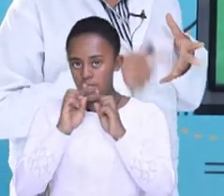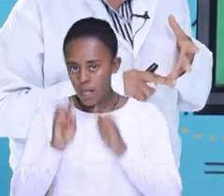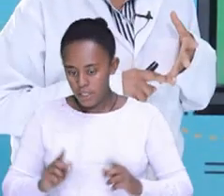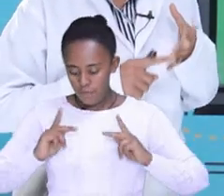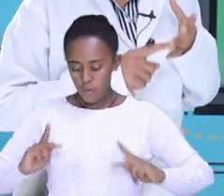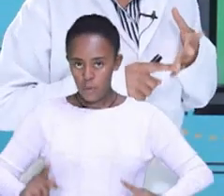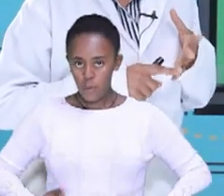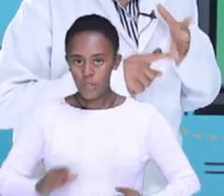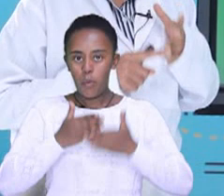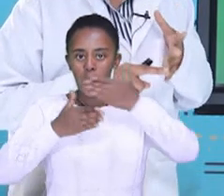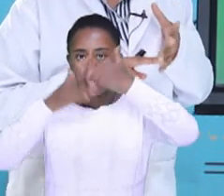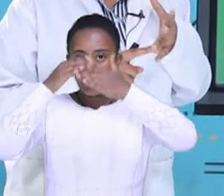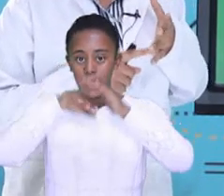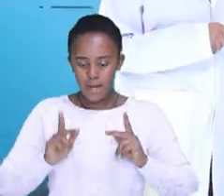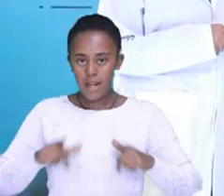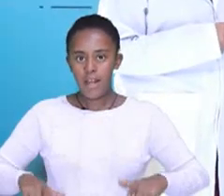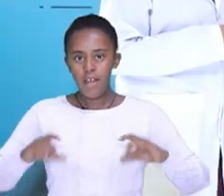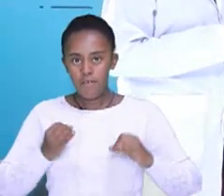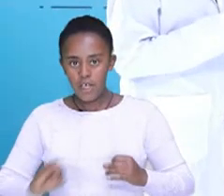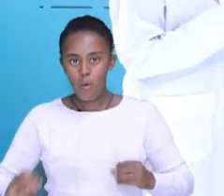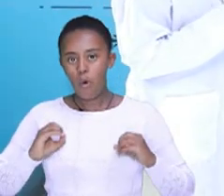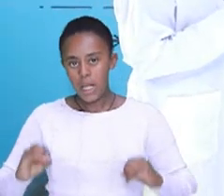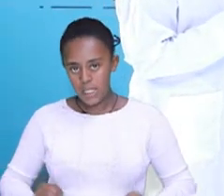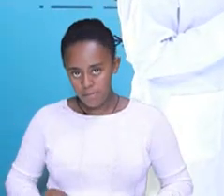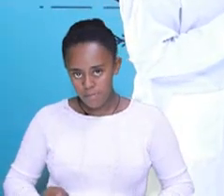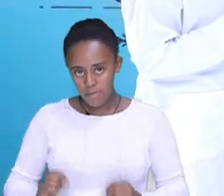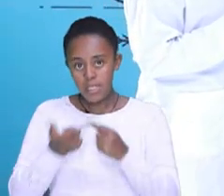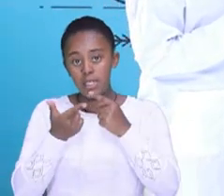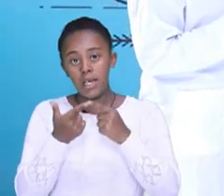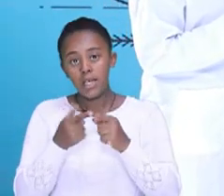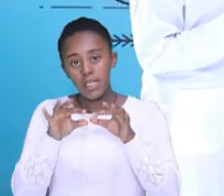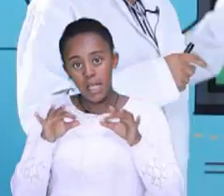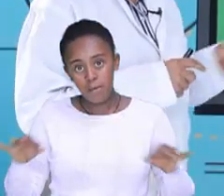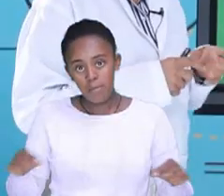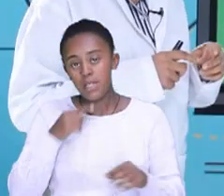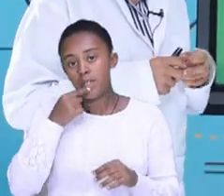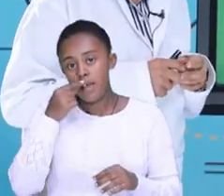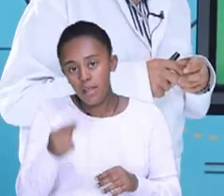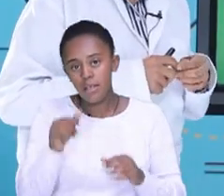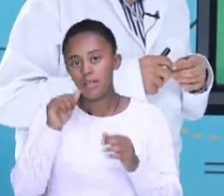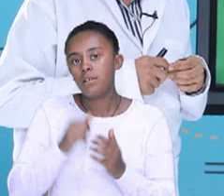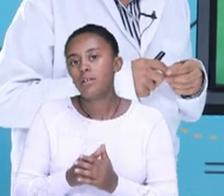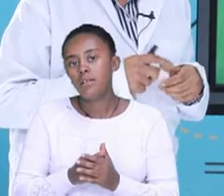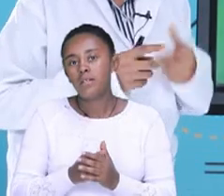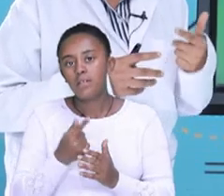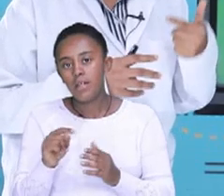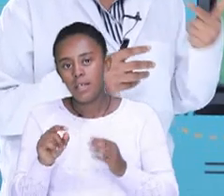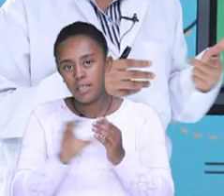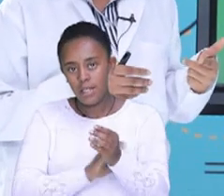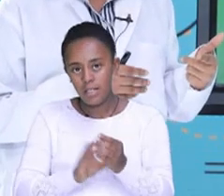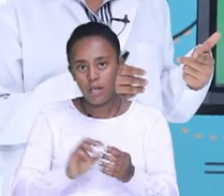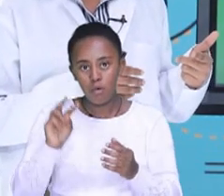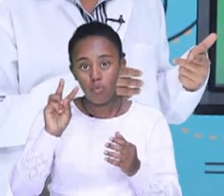and organization in living organisms. The second statement says the cell retain a